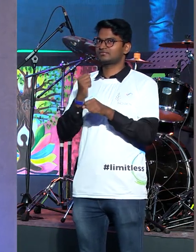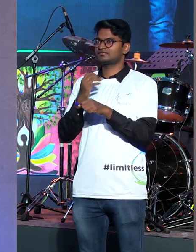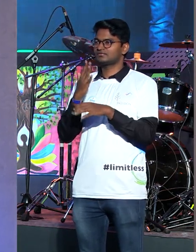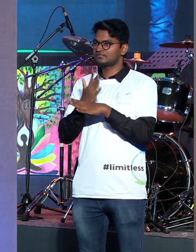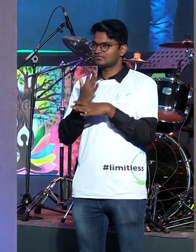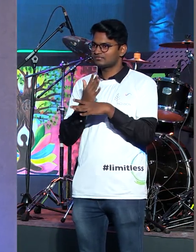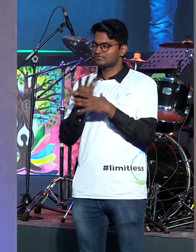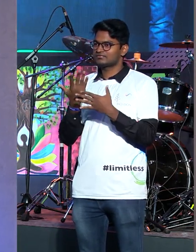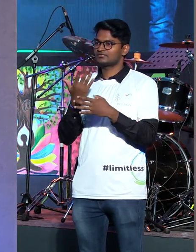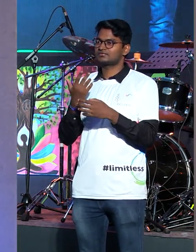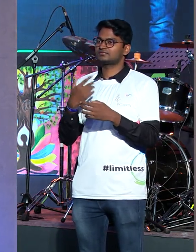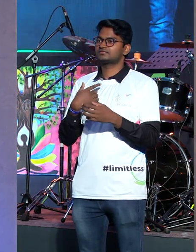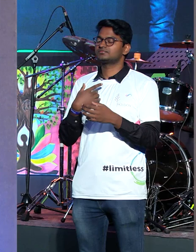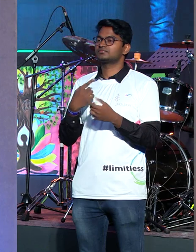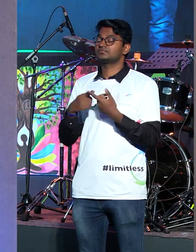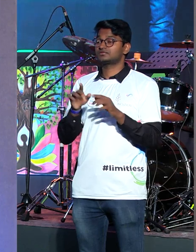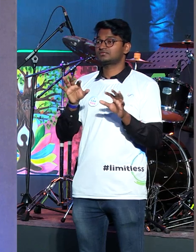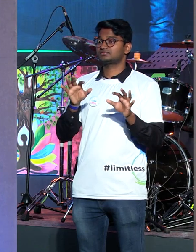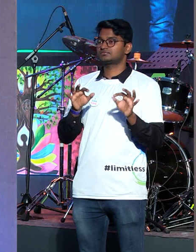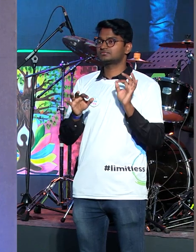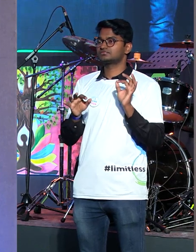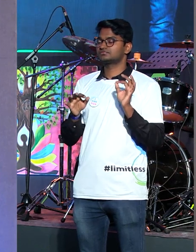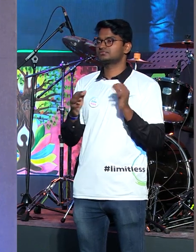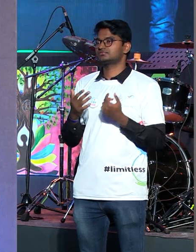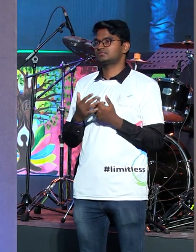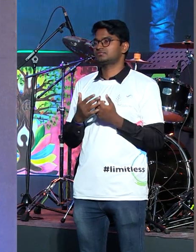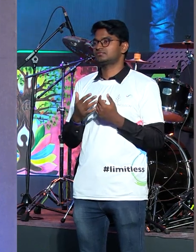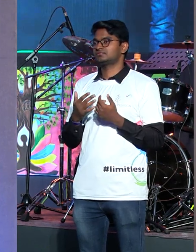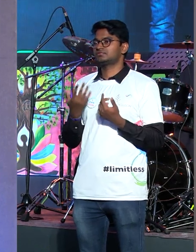specialization is slightly overrated, that you have to do one thing and you have to